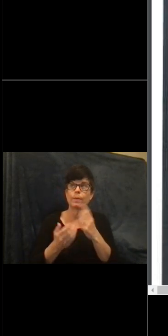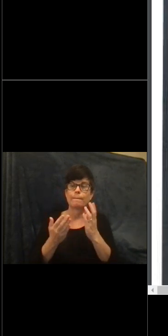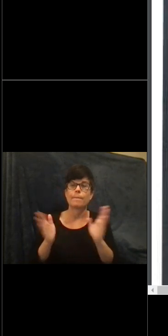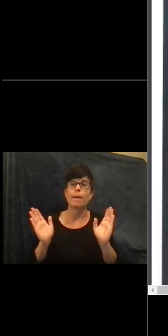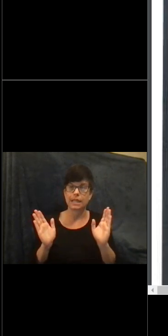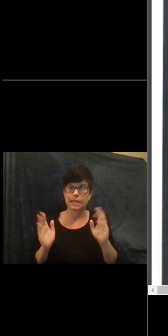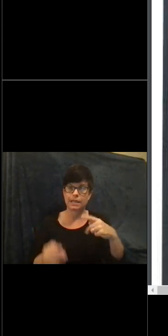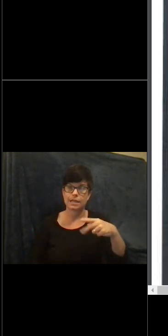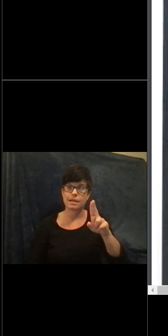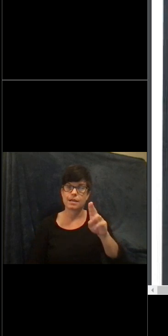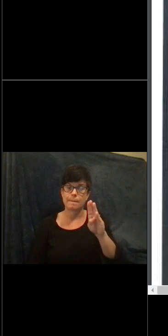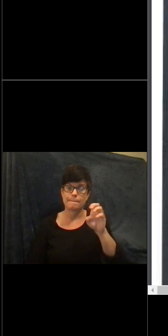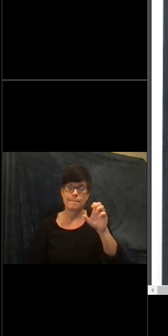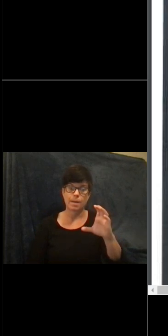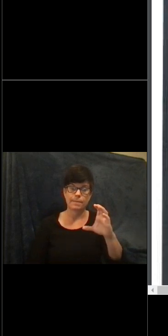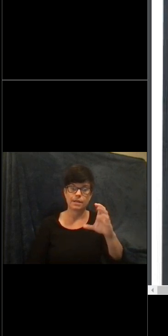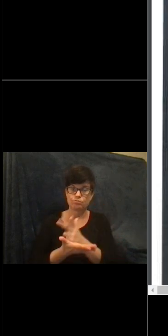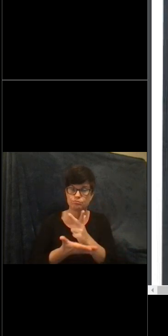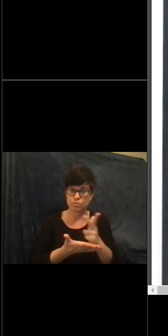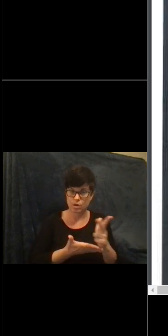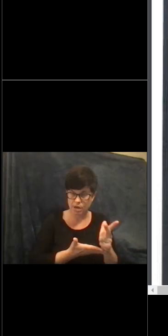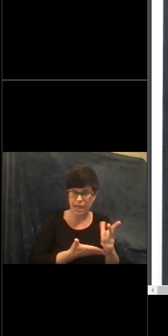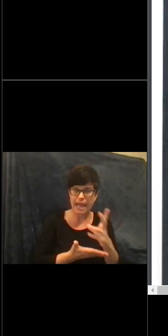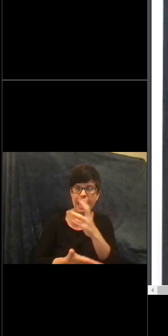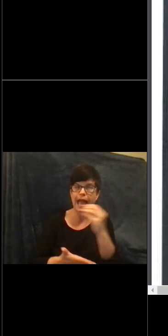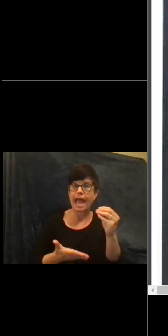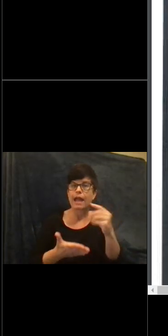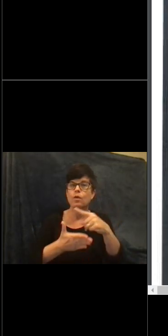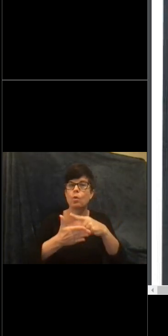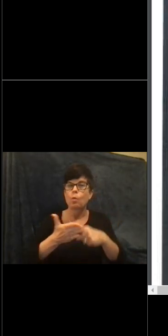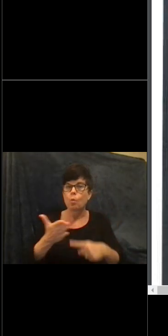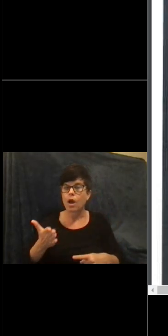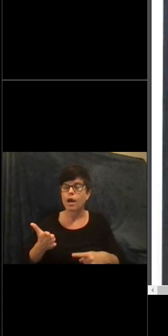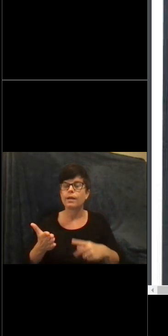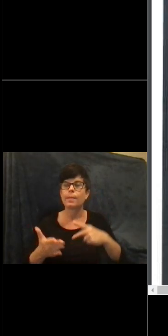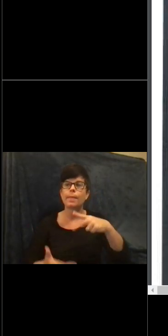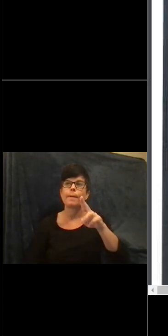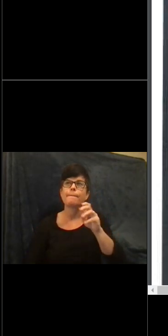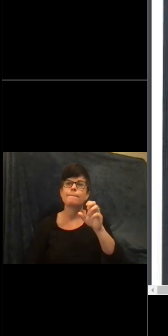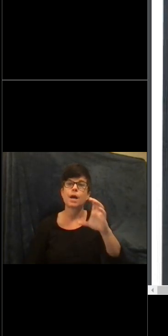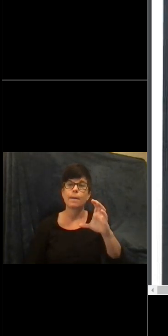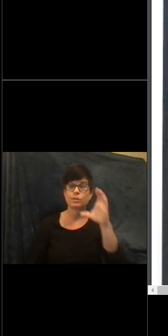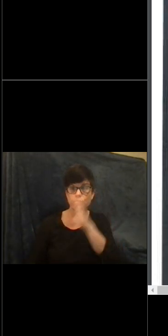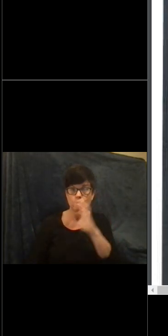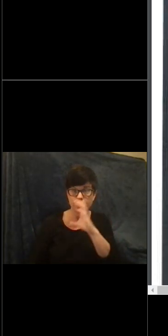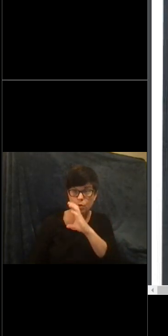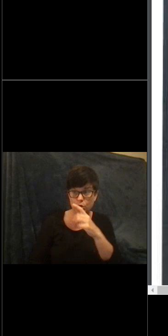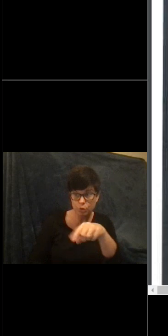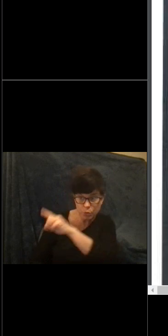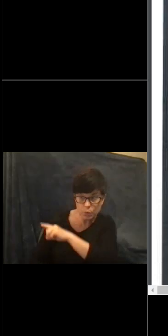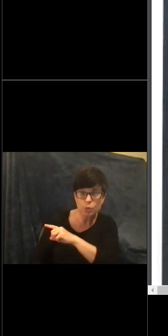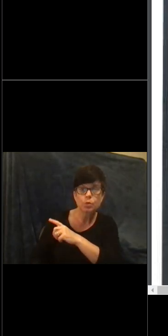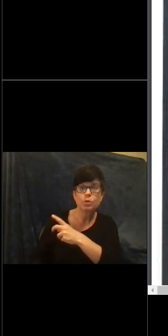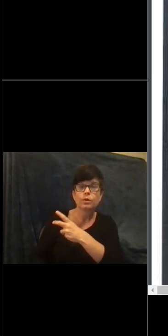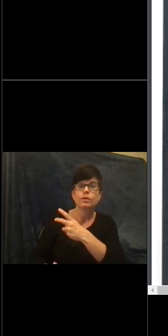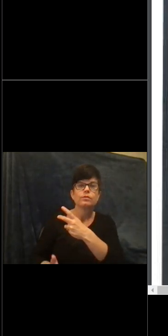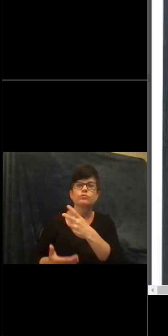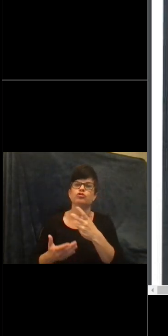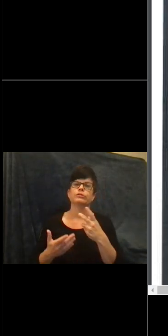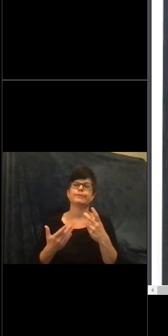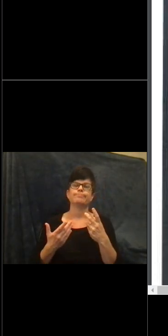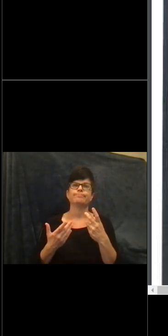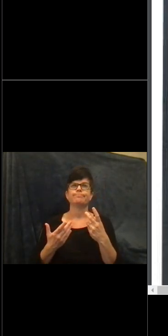what the residents and what the public are looking for. Are you just wanting, and this is kind of just thinking